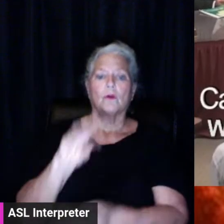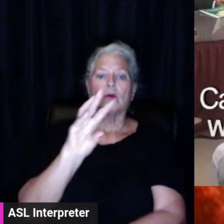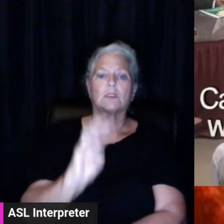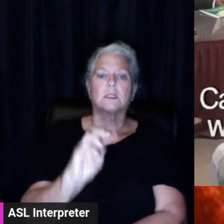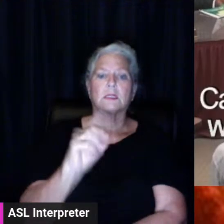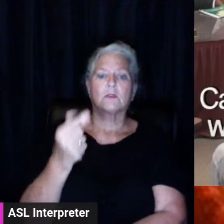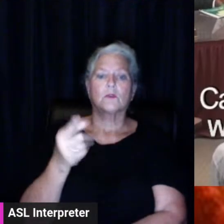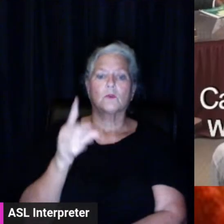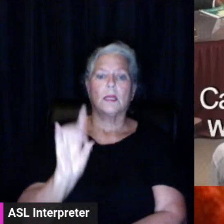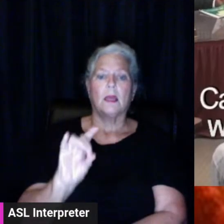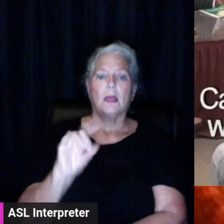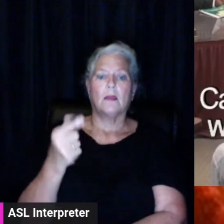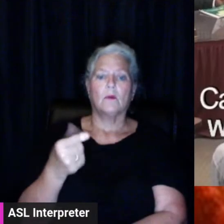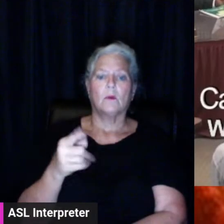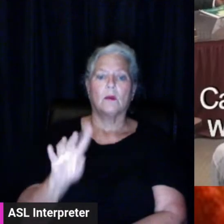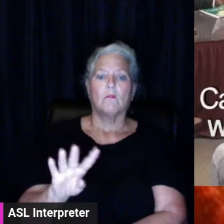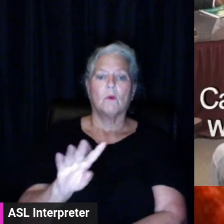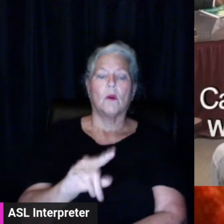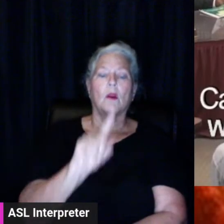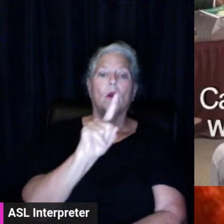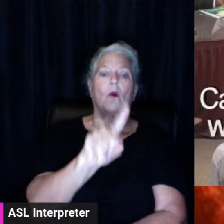6/28/2024,